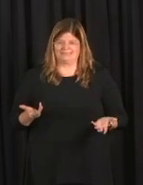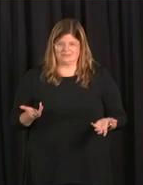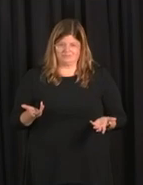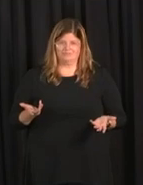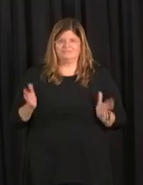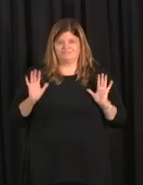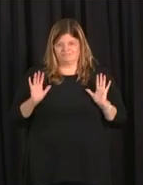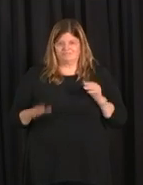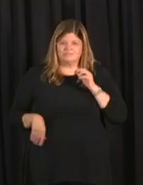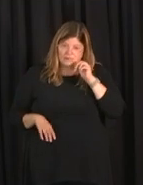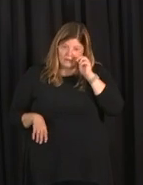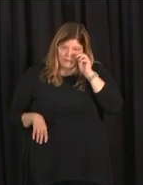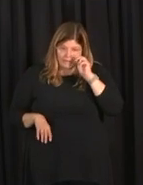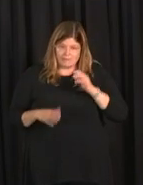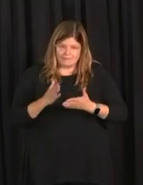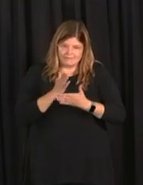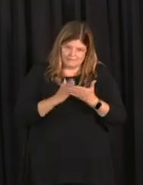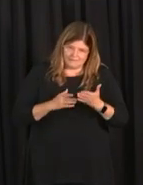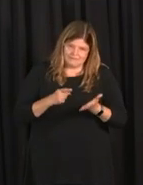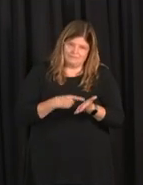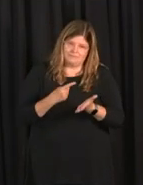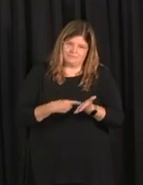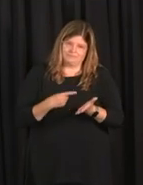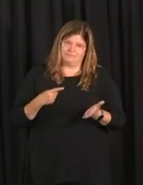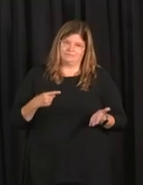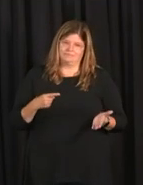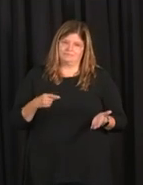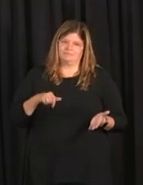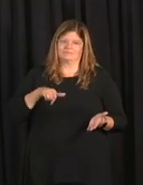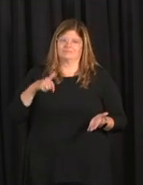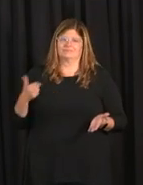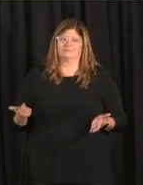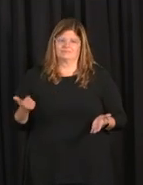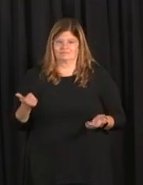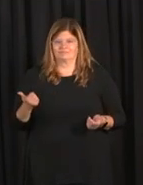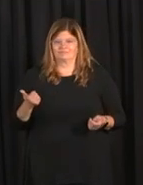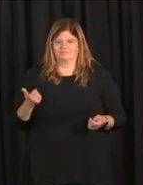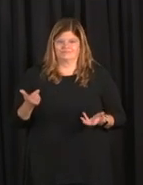But as you know, sometimes other,